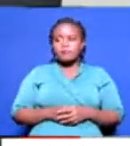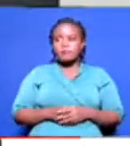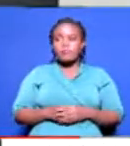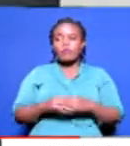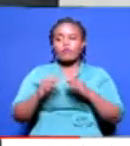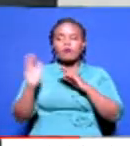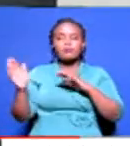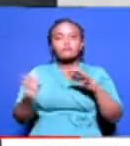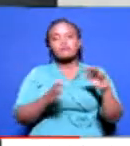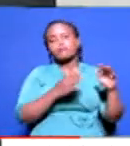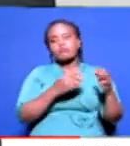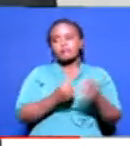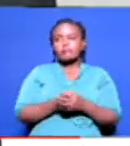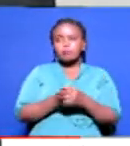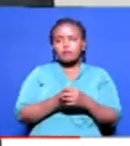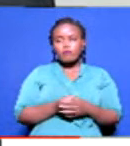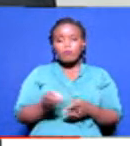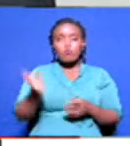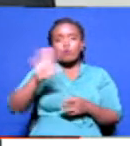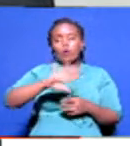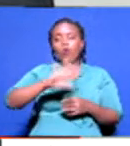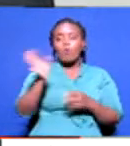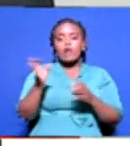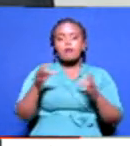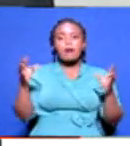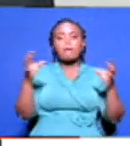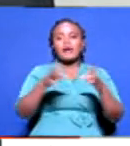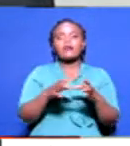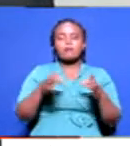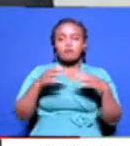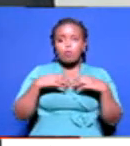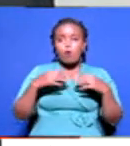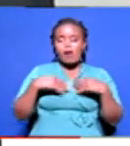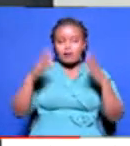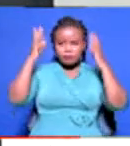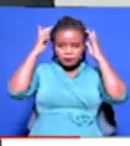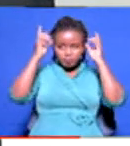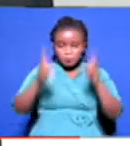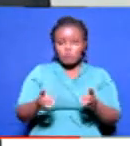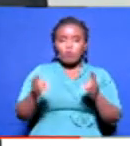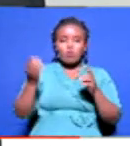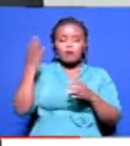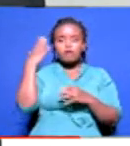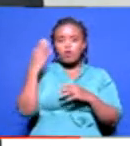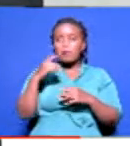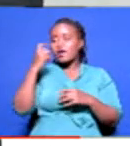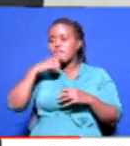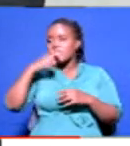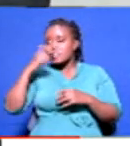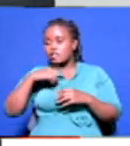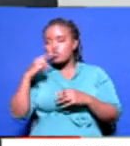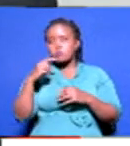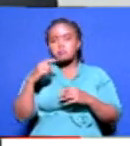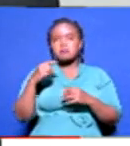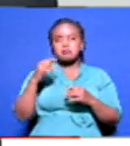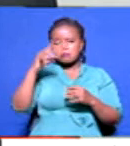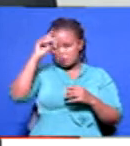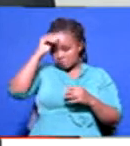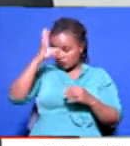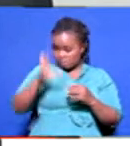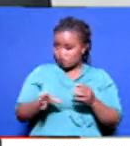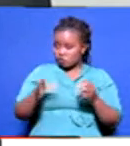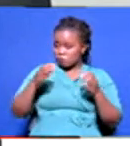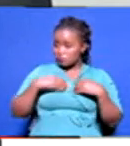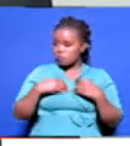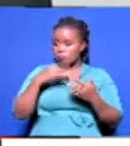Wiper Democratic Movement has settled on former Kitui Governor Julius Makau Malombe as its candidate for the Kitui